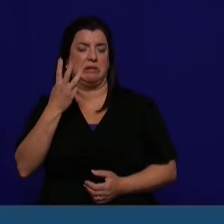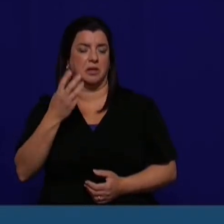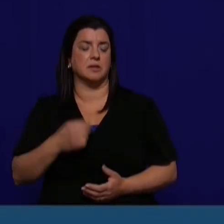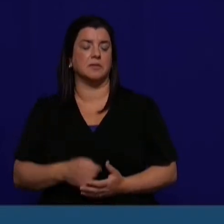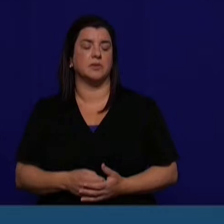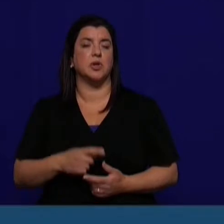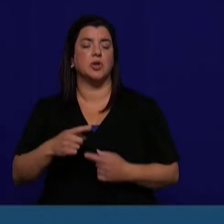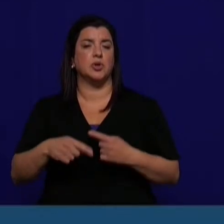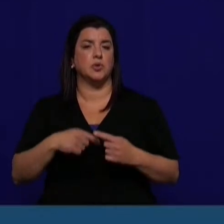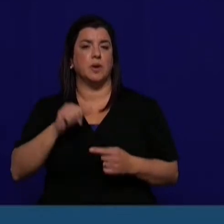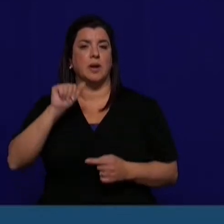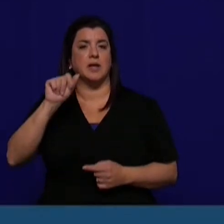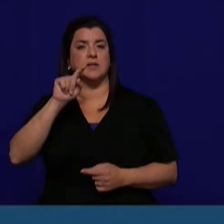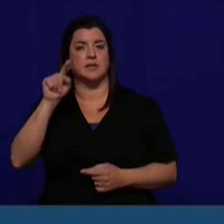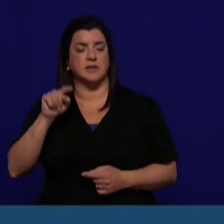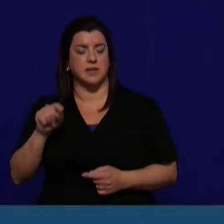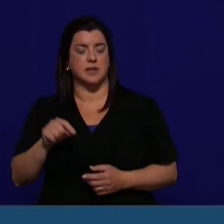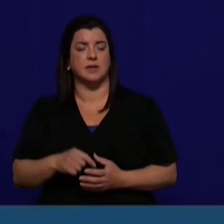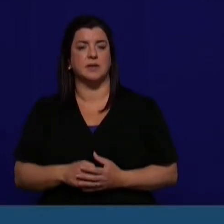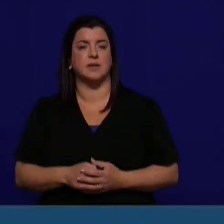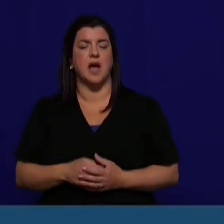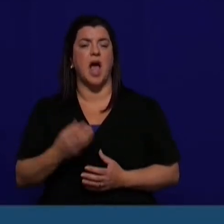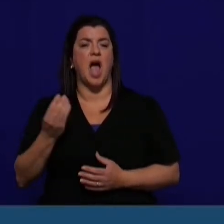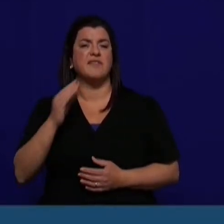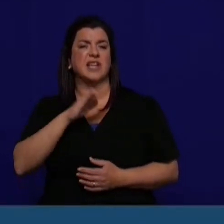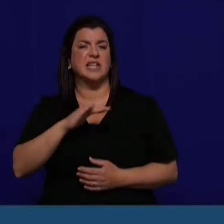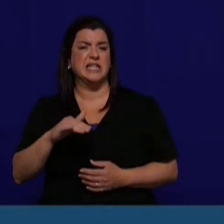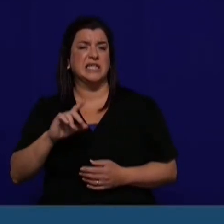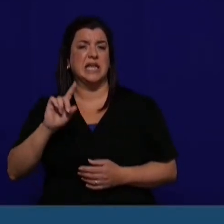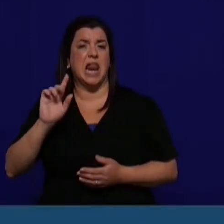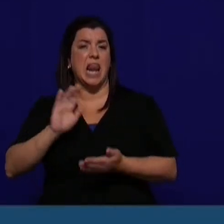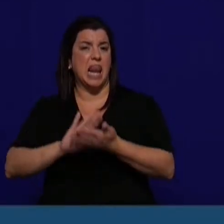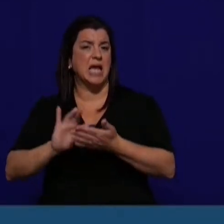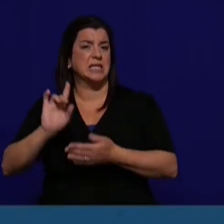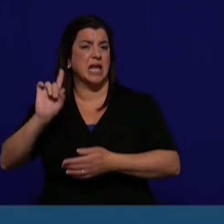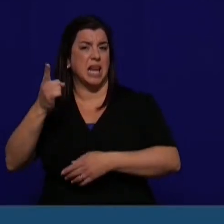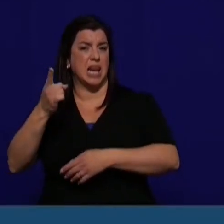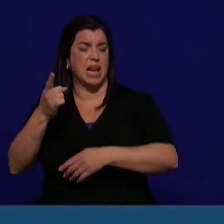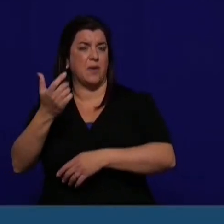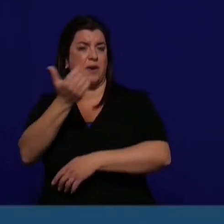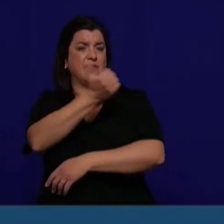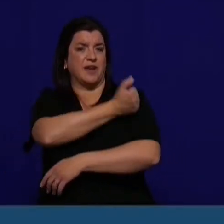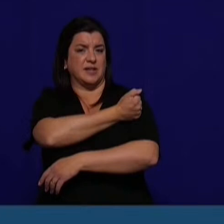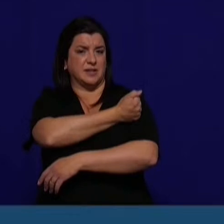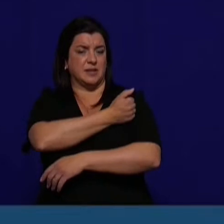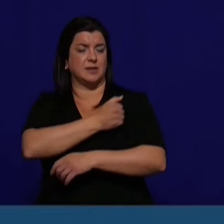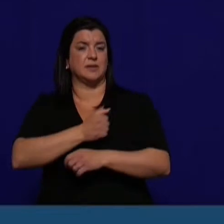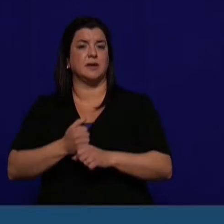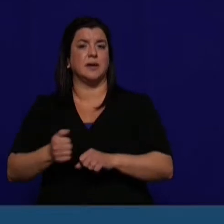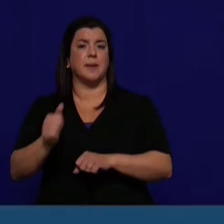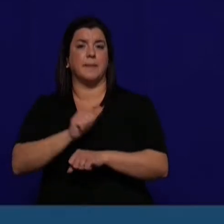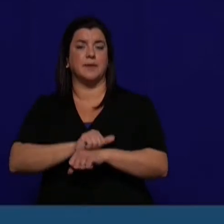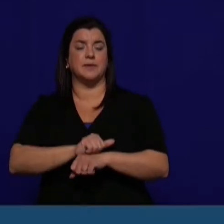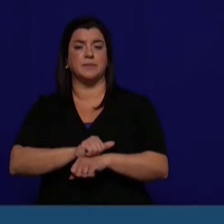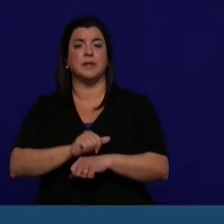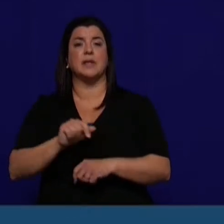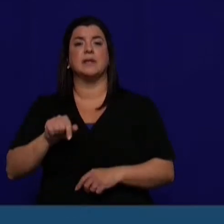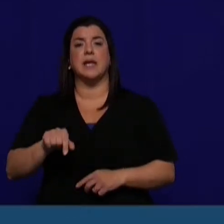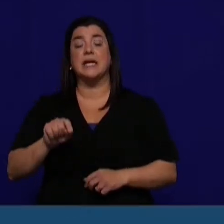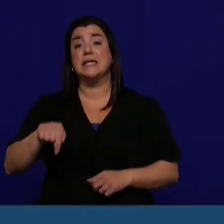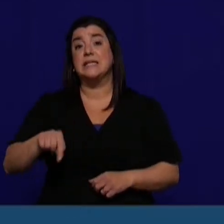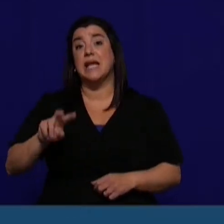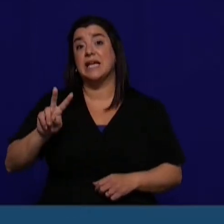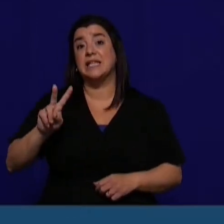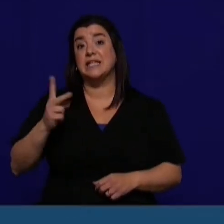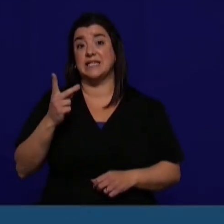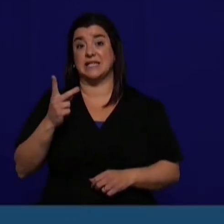AstraZeneca vaccine once again. Many people who have taken the first jab of the AstraZeneca vaccine are feeling hesitant to take the second jab of the vaccine because